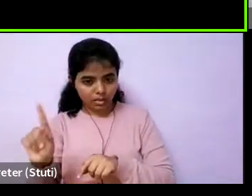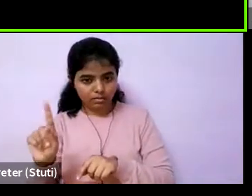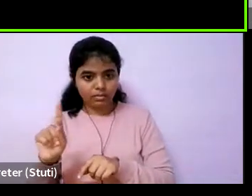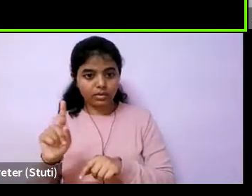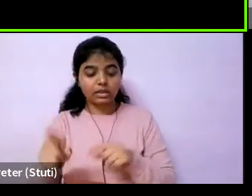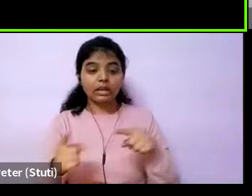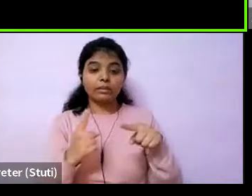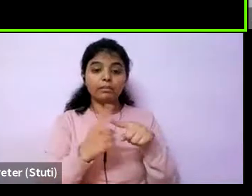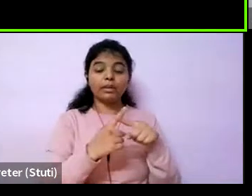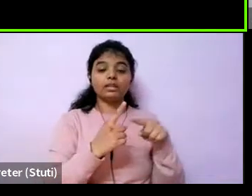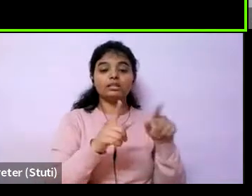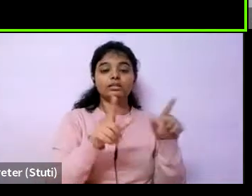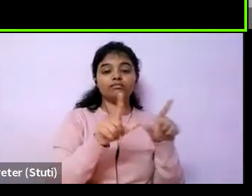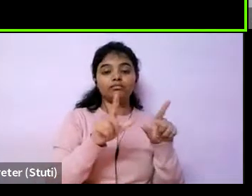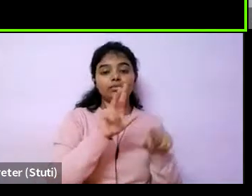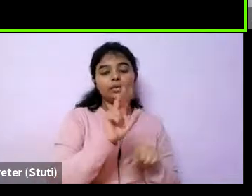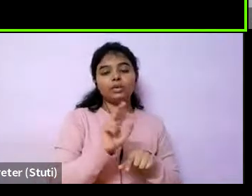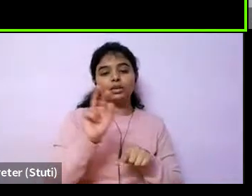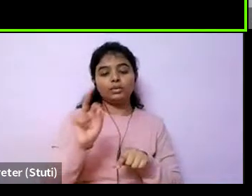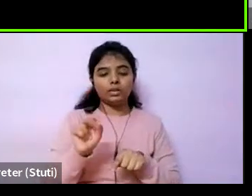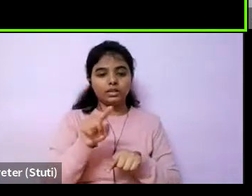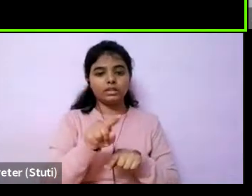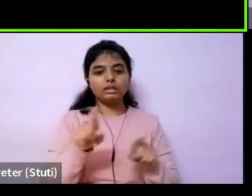understand that, I'm speaking from the